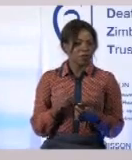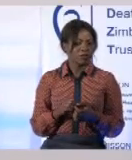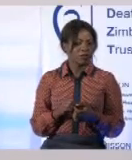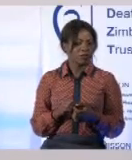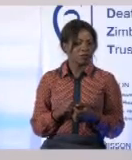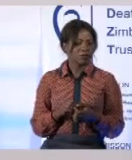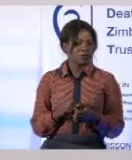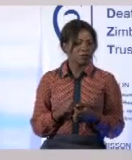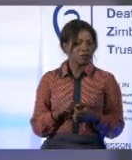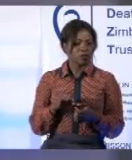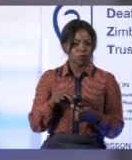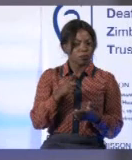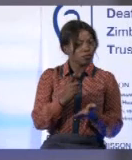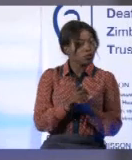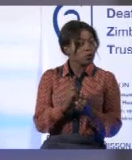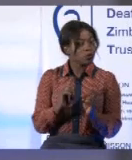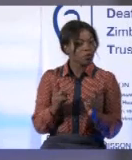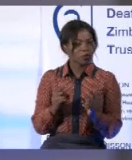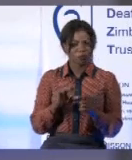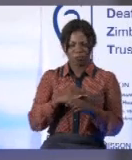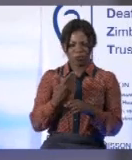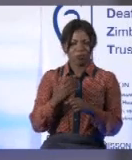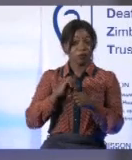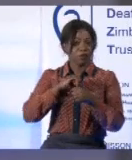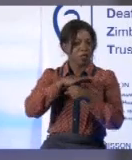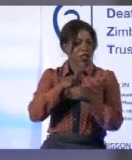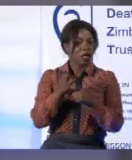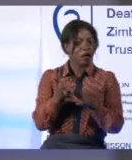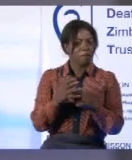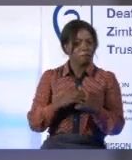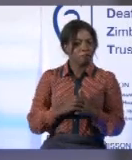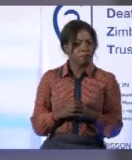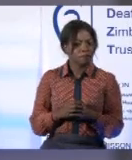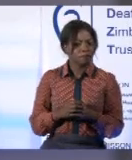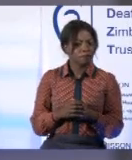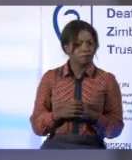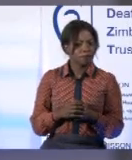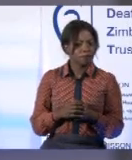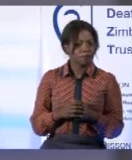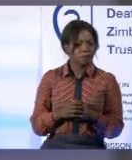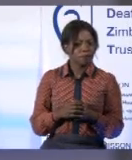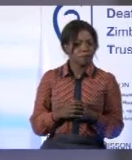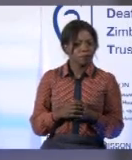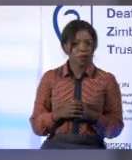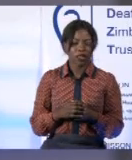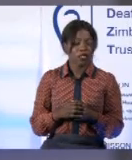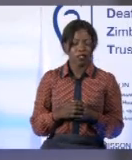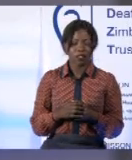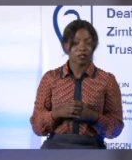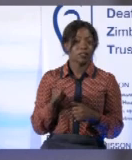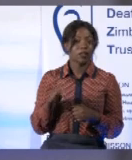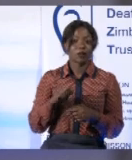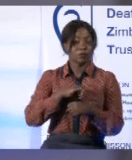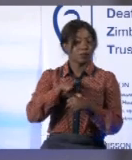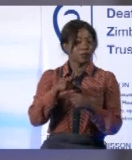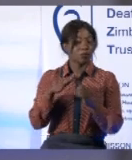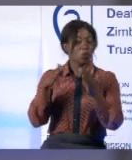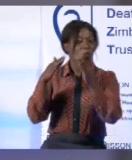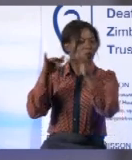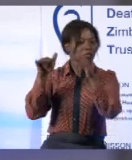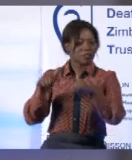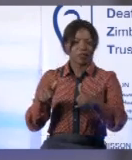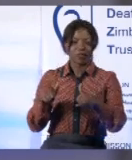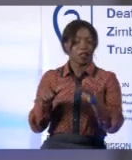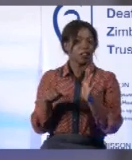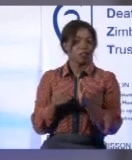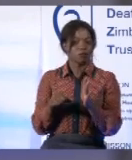how have you been coping over the lockdown? Lockdown, like, yati sapaoma. Because all